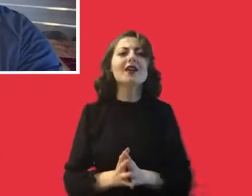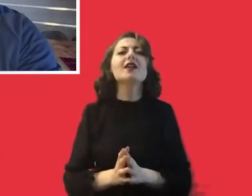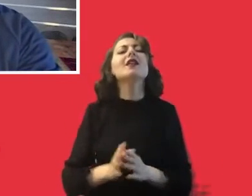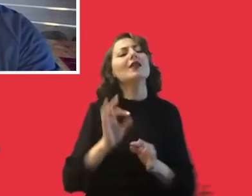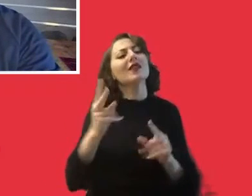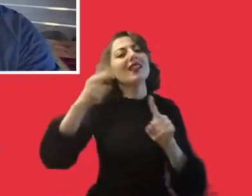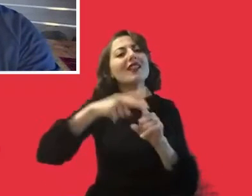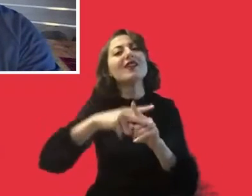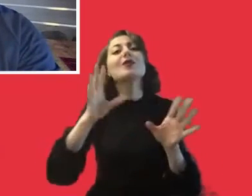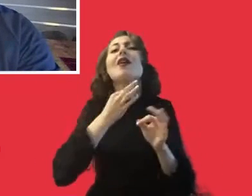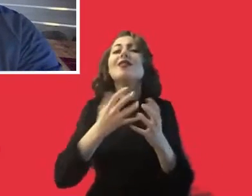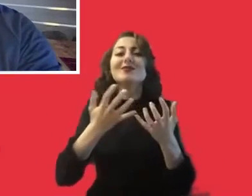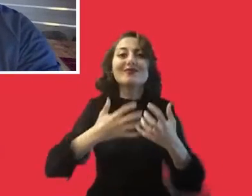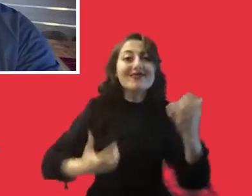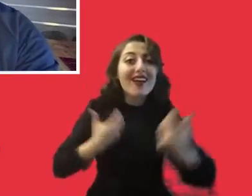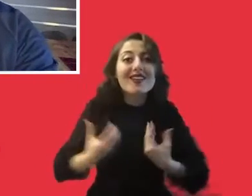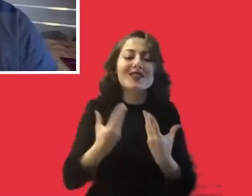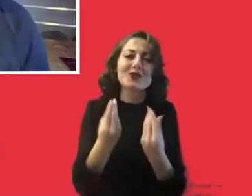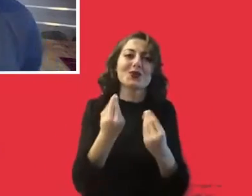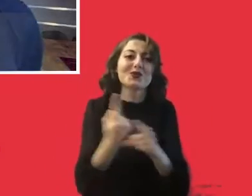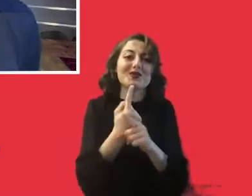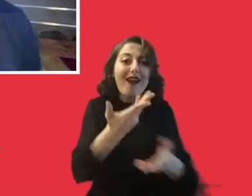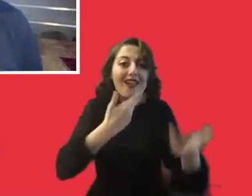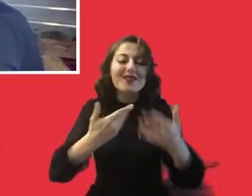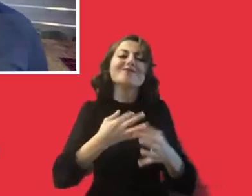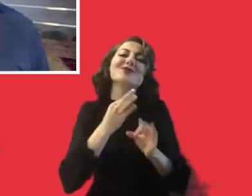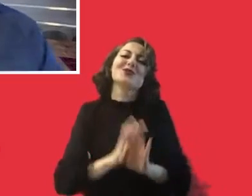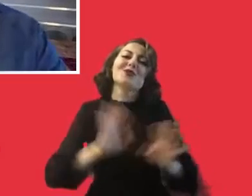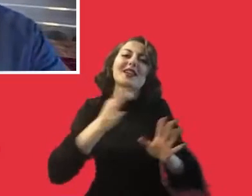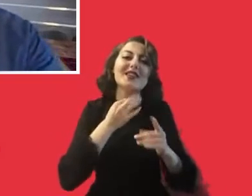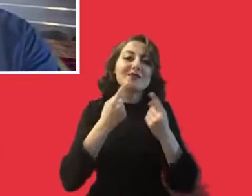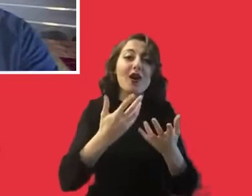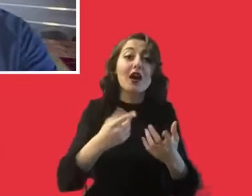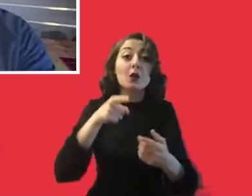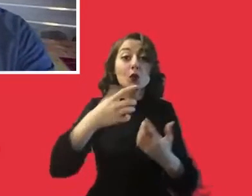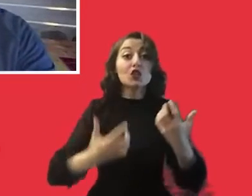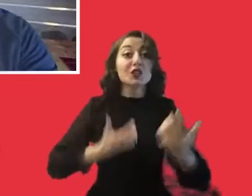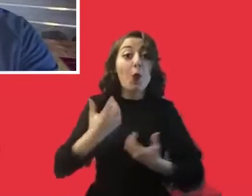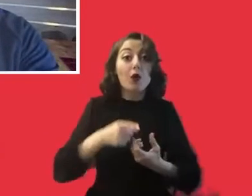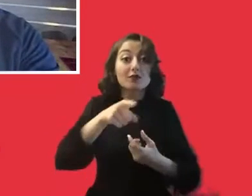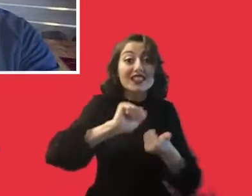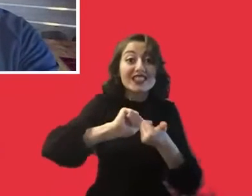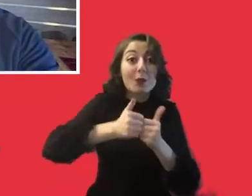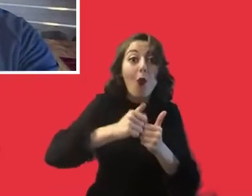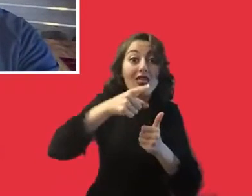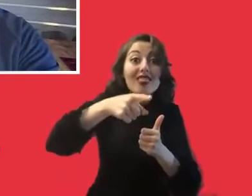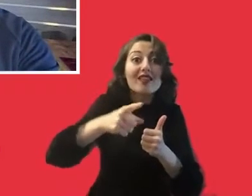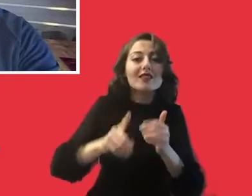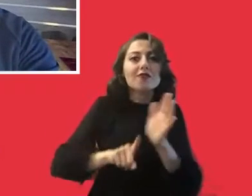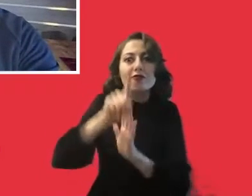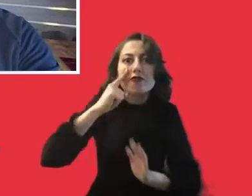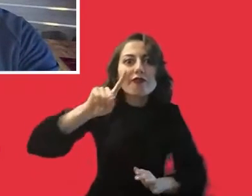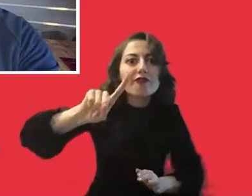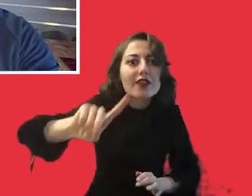that. And it's so exciting. So you really mentioned very nice things. And you are thinking about sports, and by means